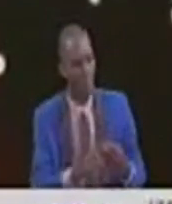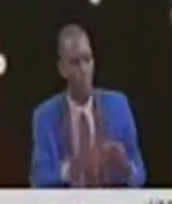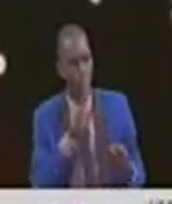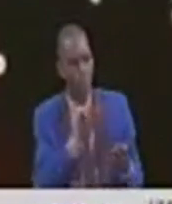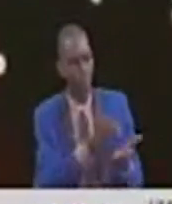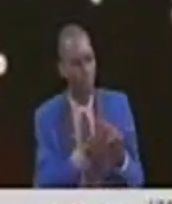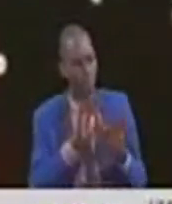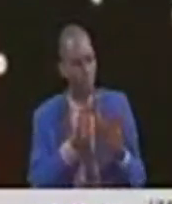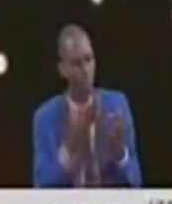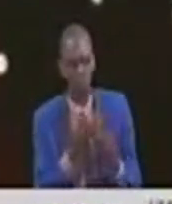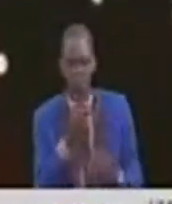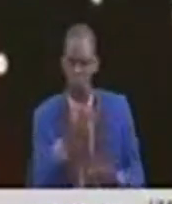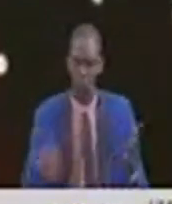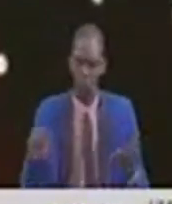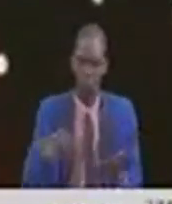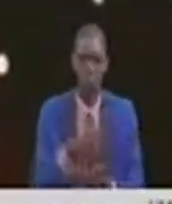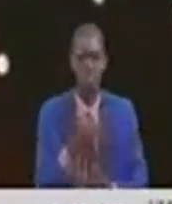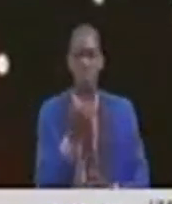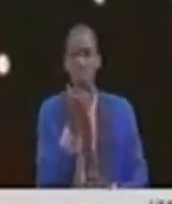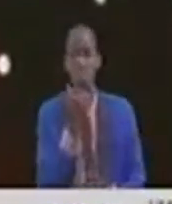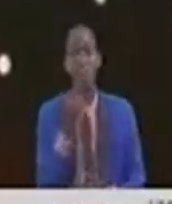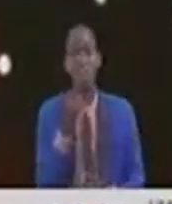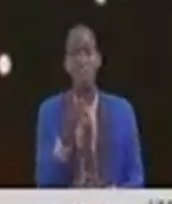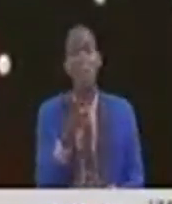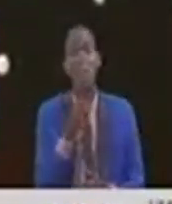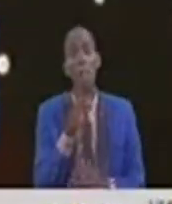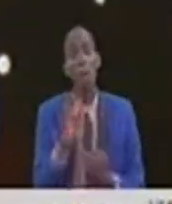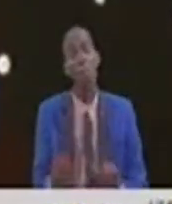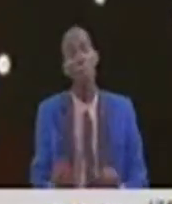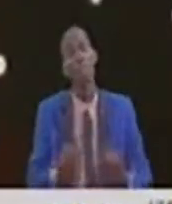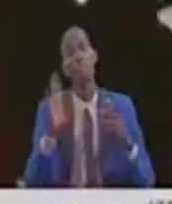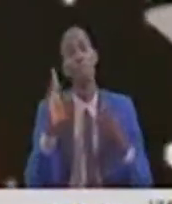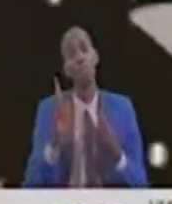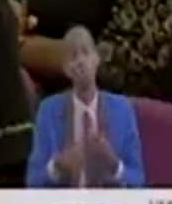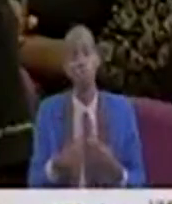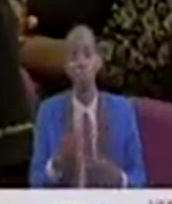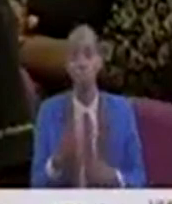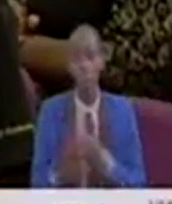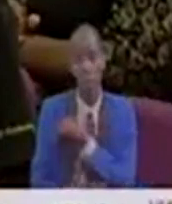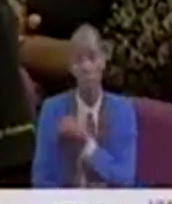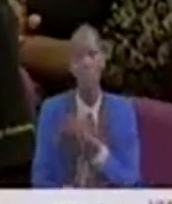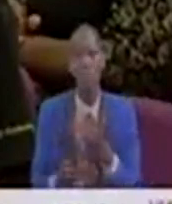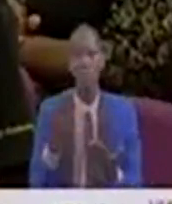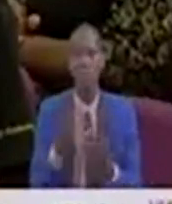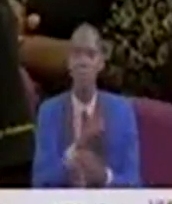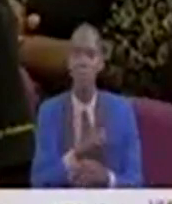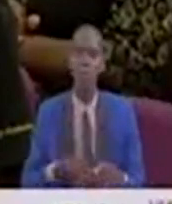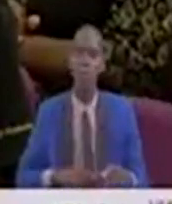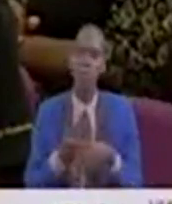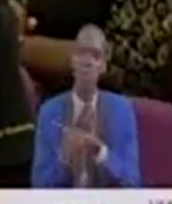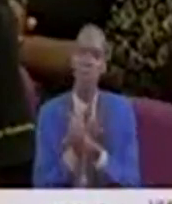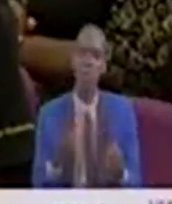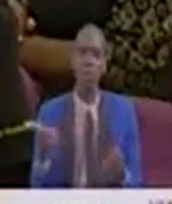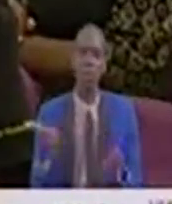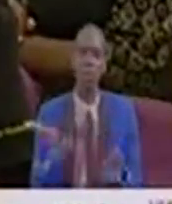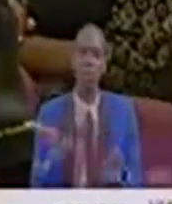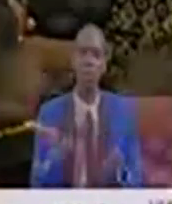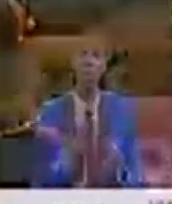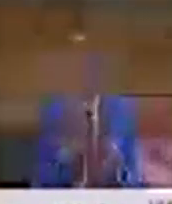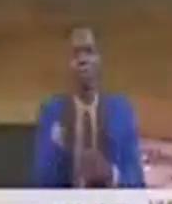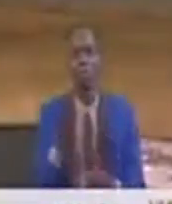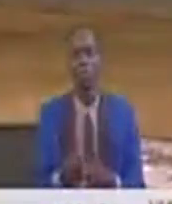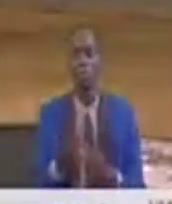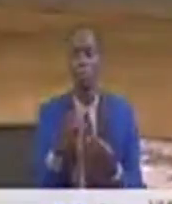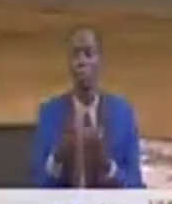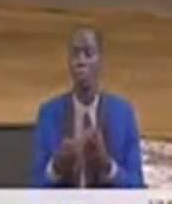do that. You're yielding to temptation, the Lord deliver you in Jesus' name. Point number three there. Number